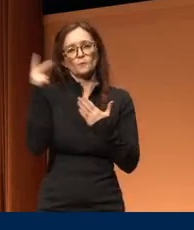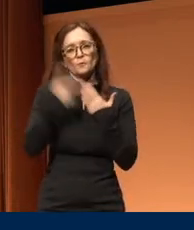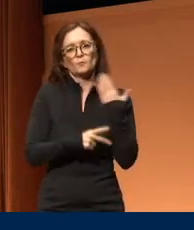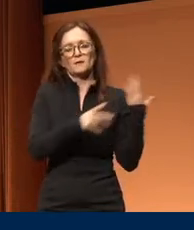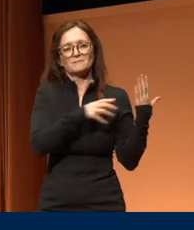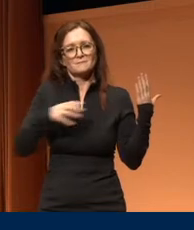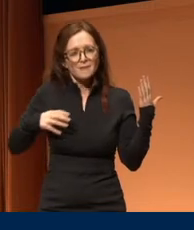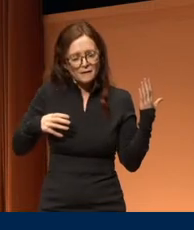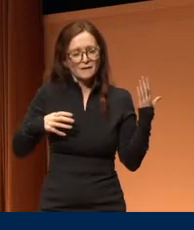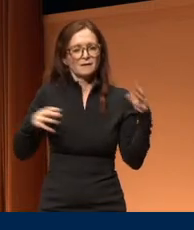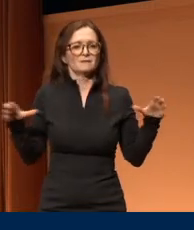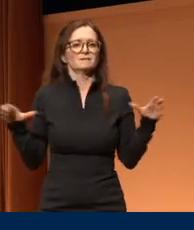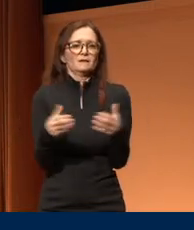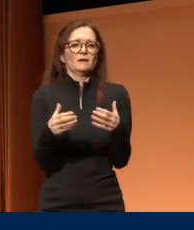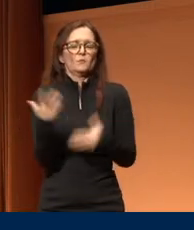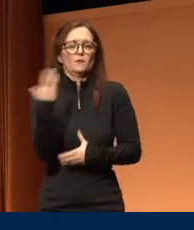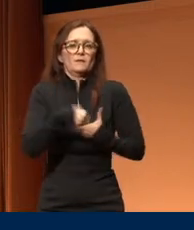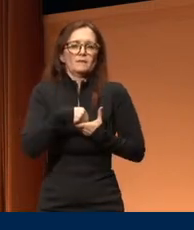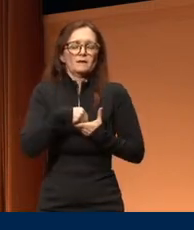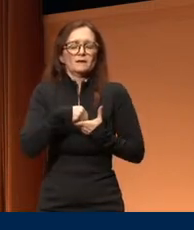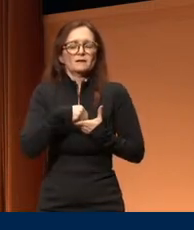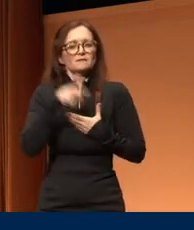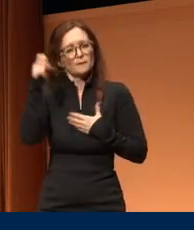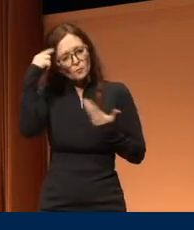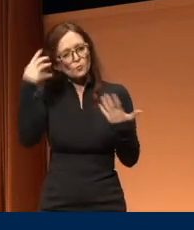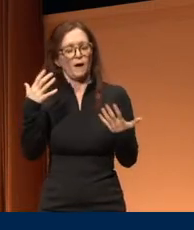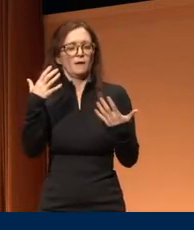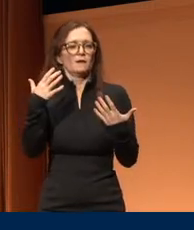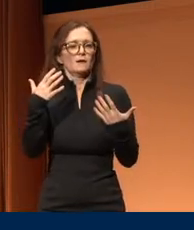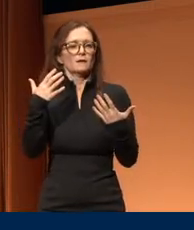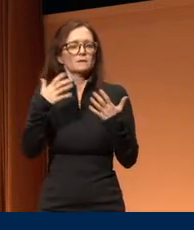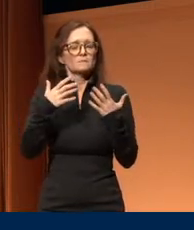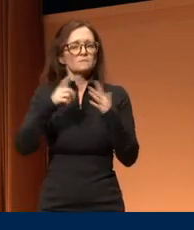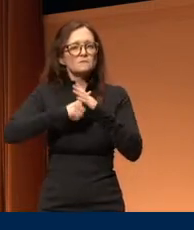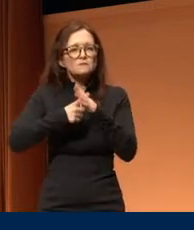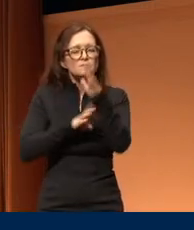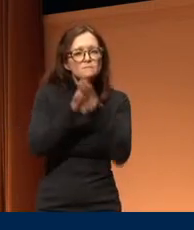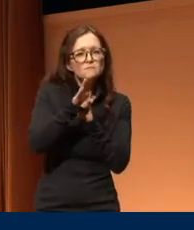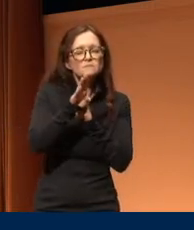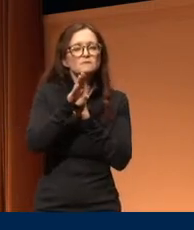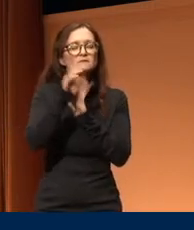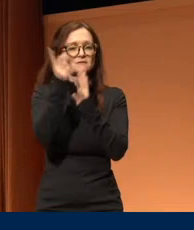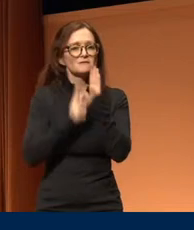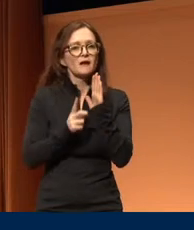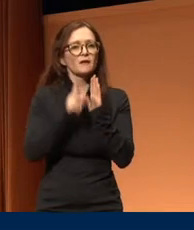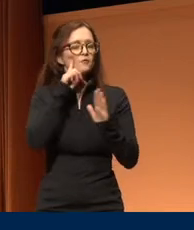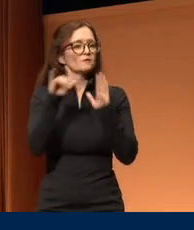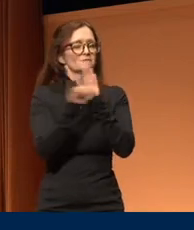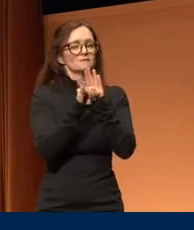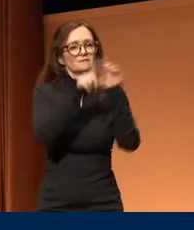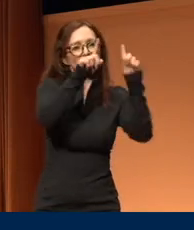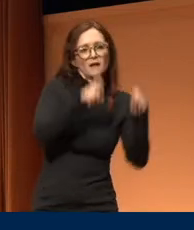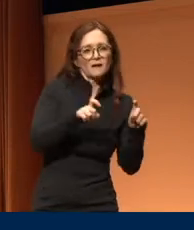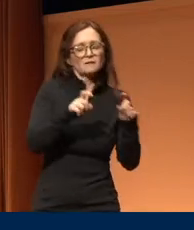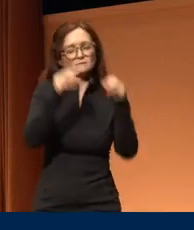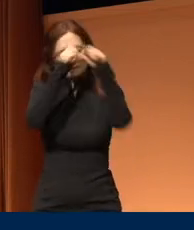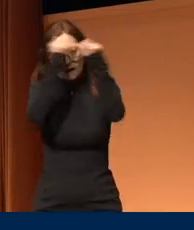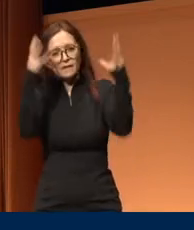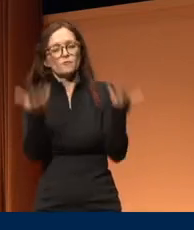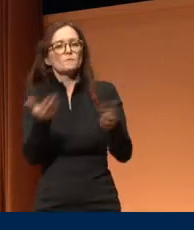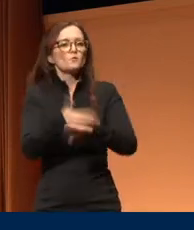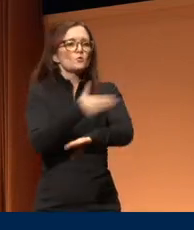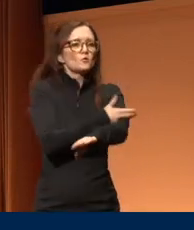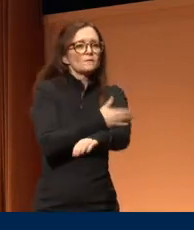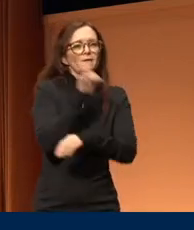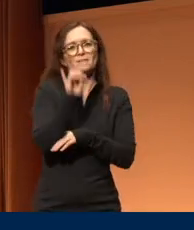Citizens Assemblies Within Democratic Innovations, which is designed to identify and test ideas for improving the